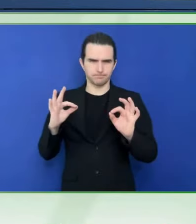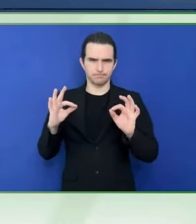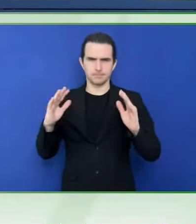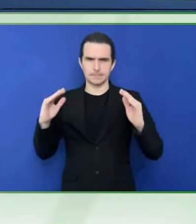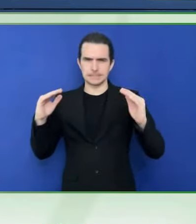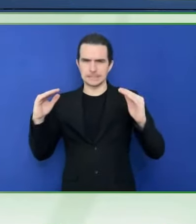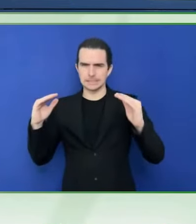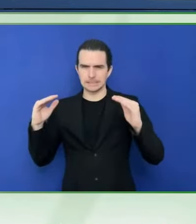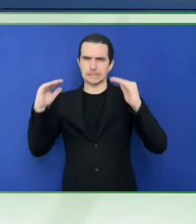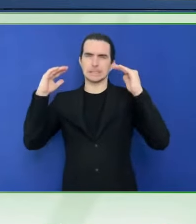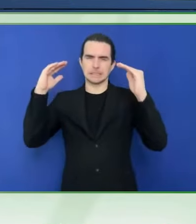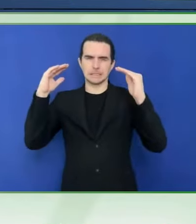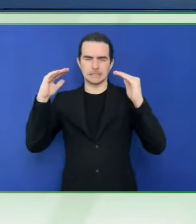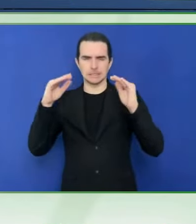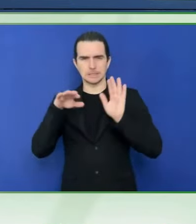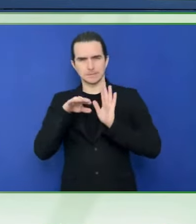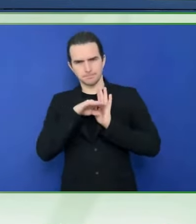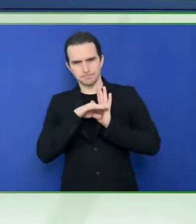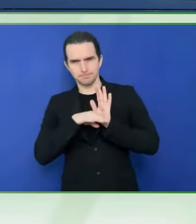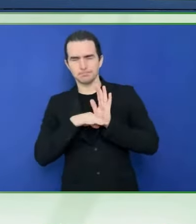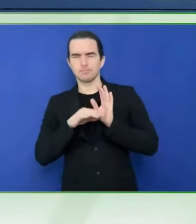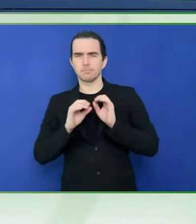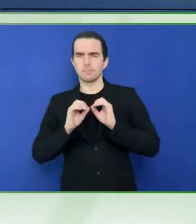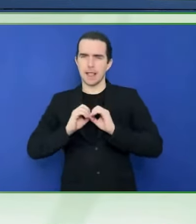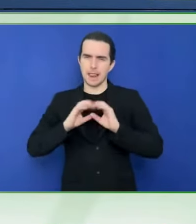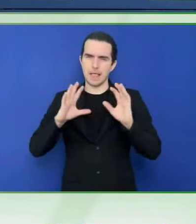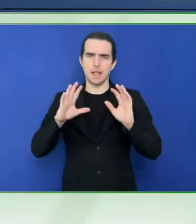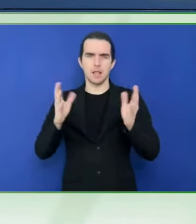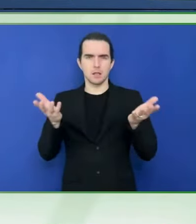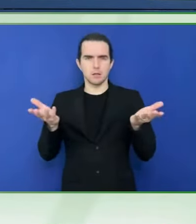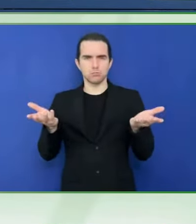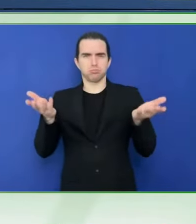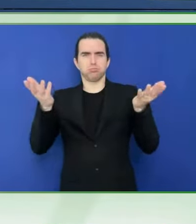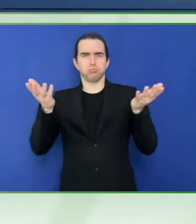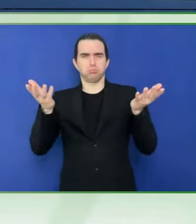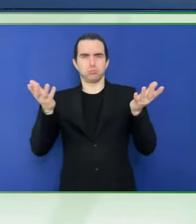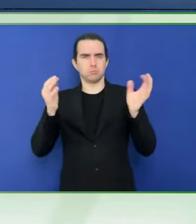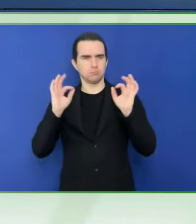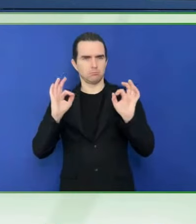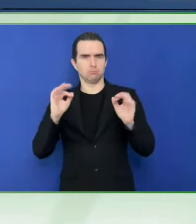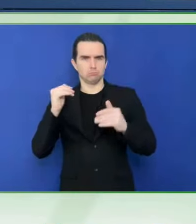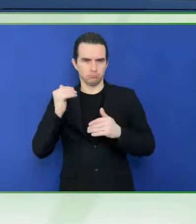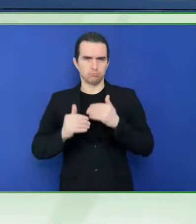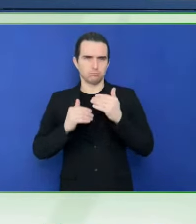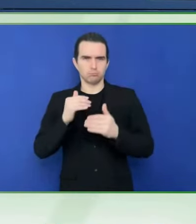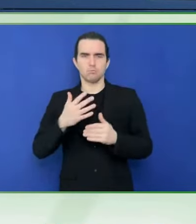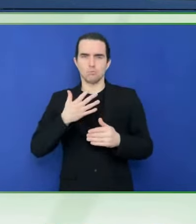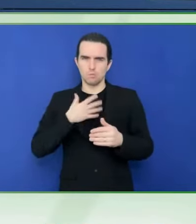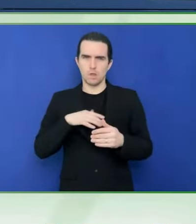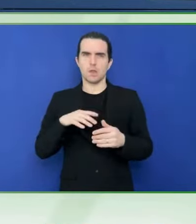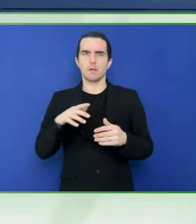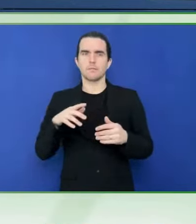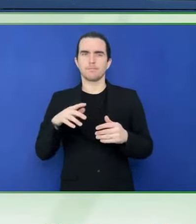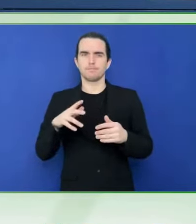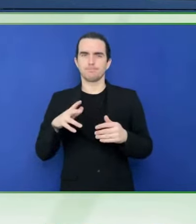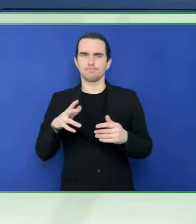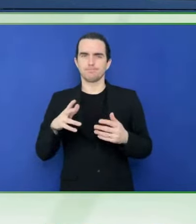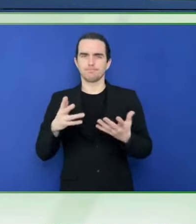it alone. We are cooperating with several of our very active and